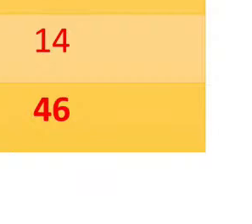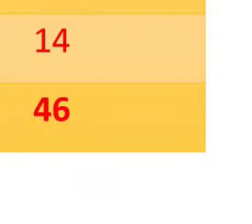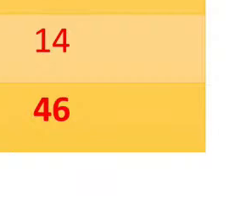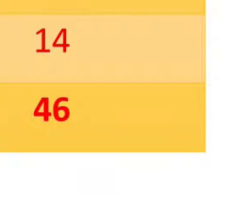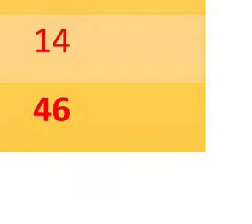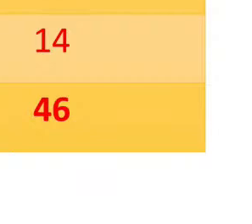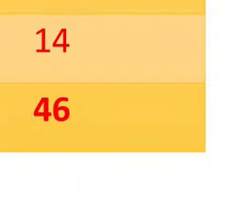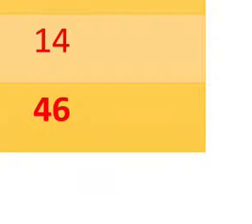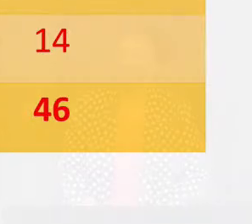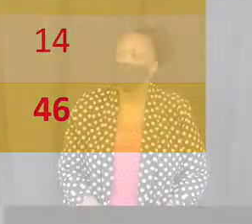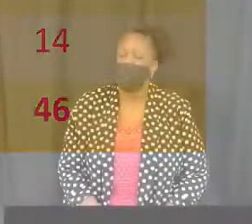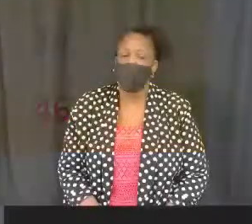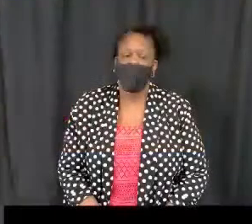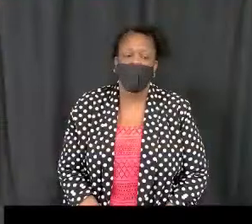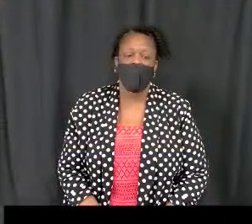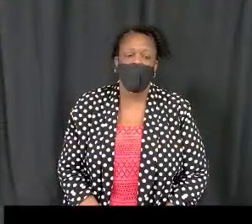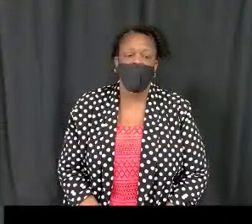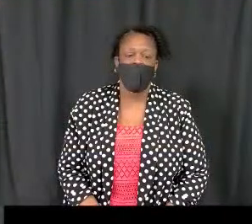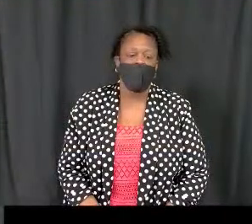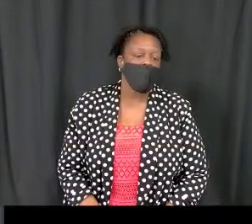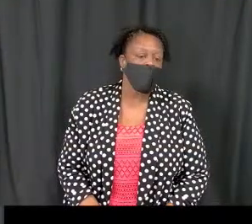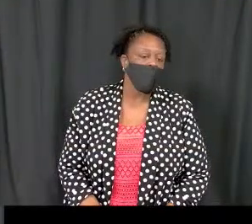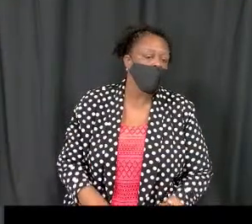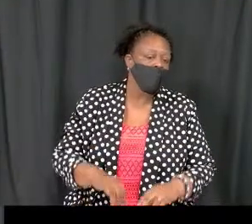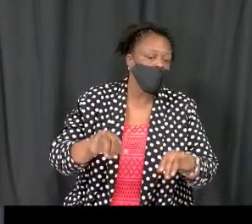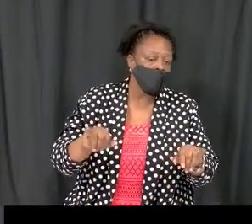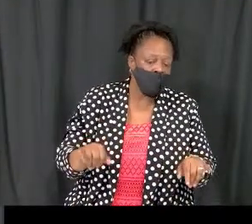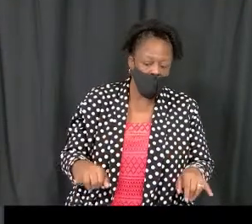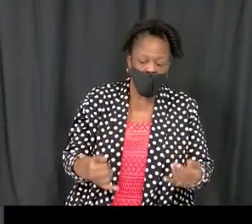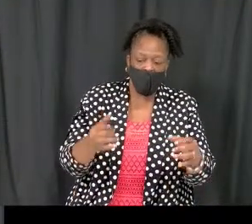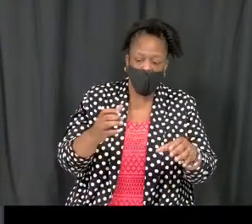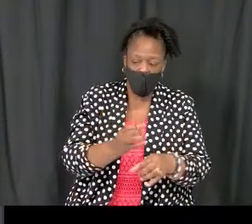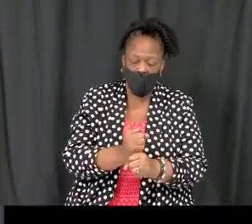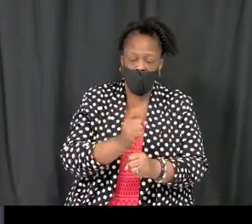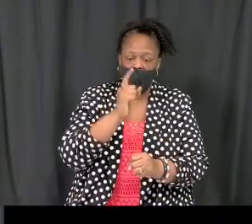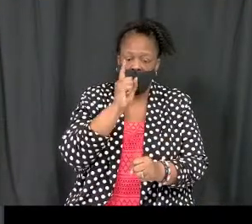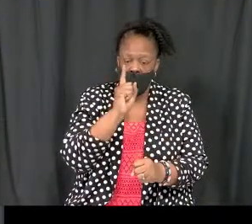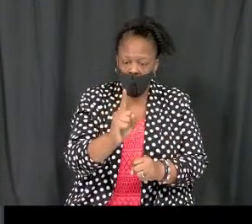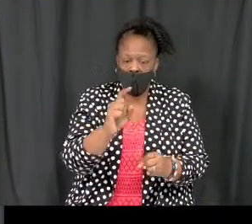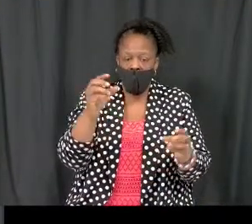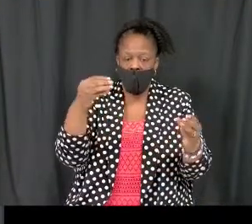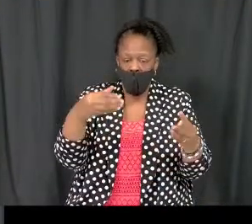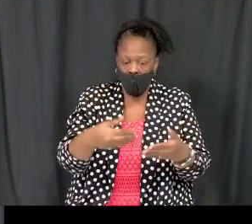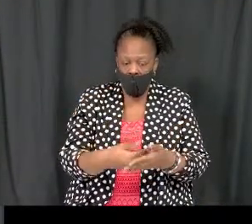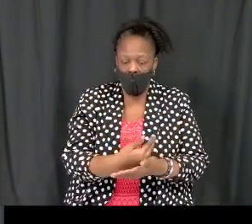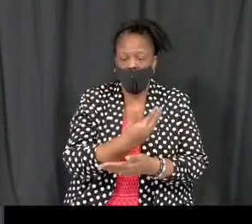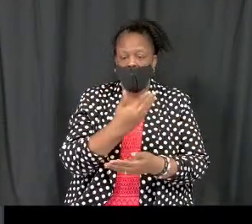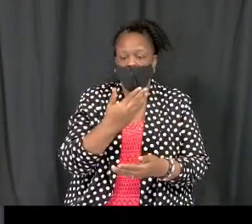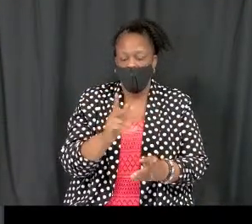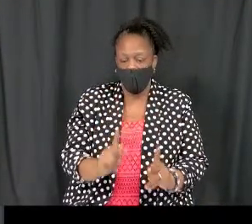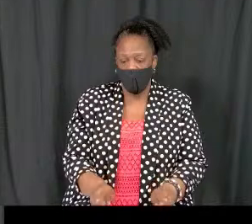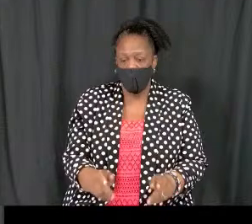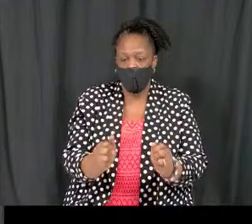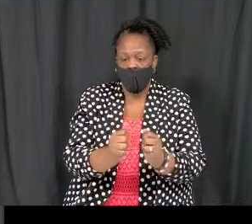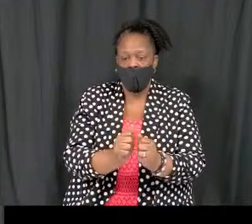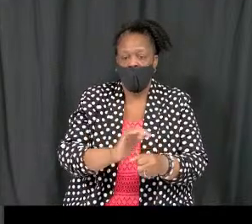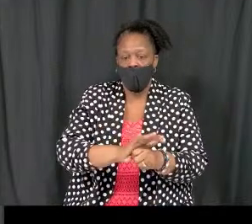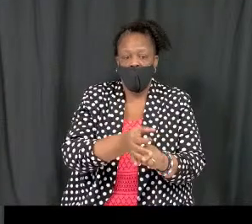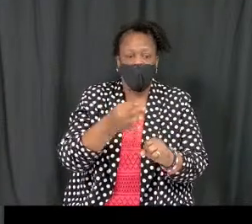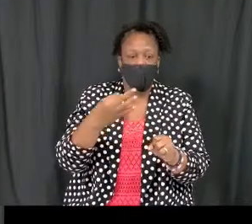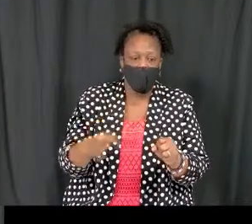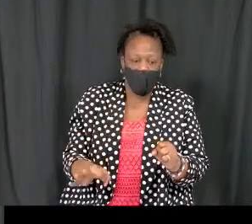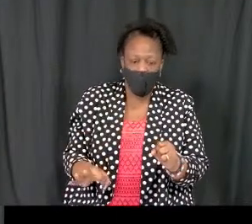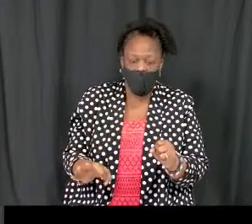The Federation just confirmed its latest case of COVID-19.